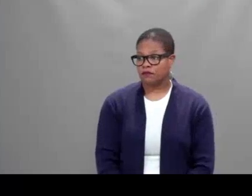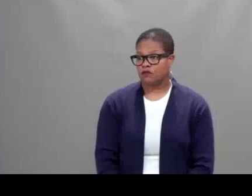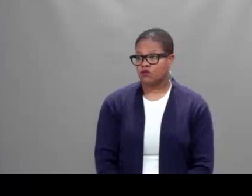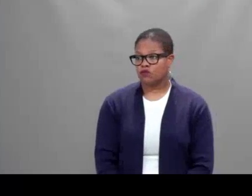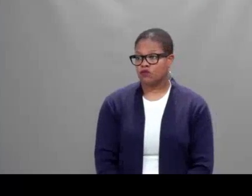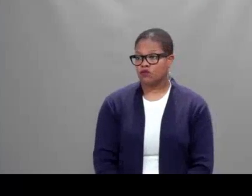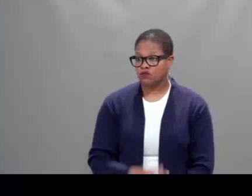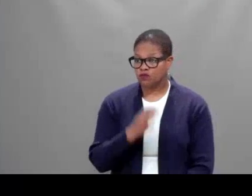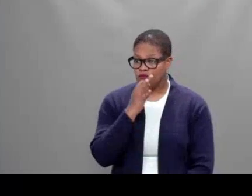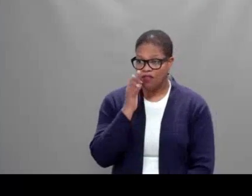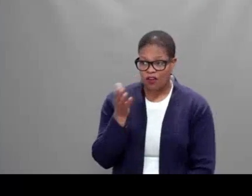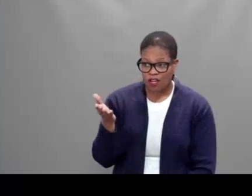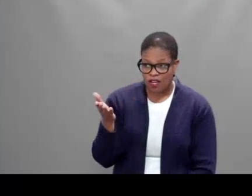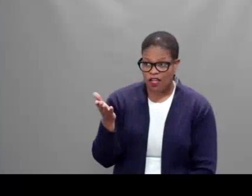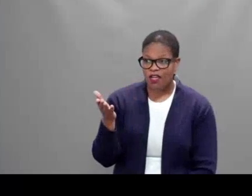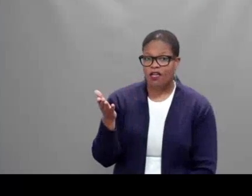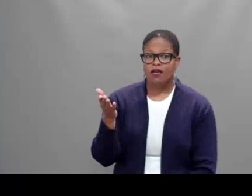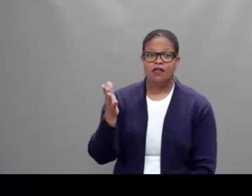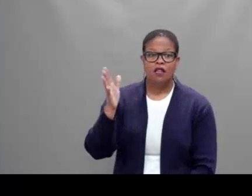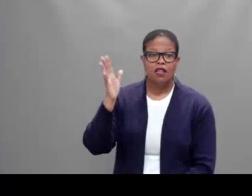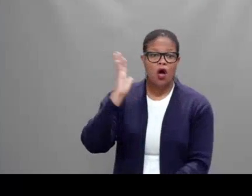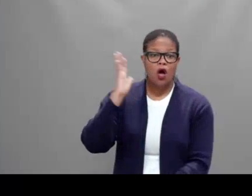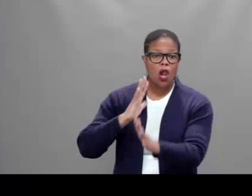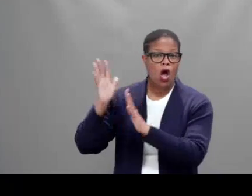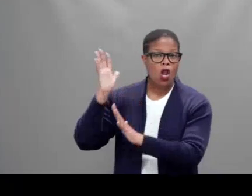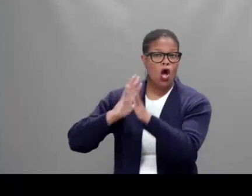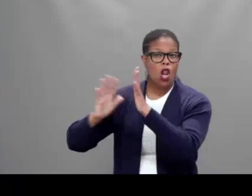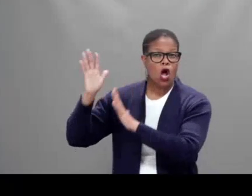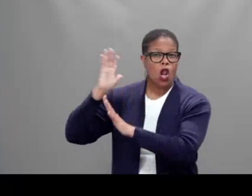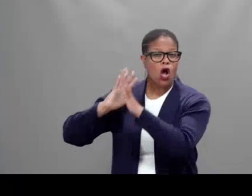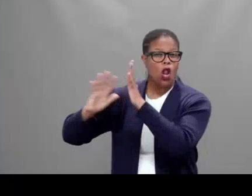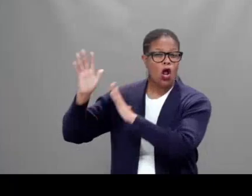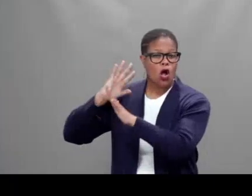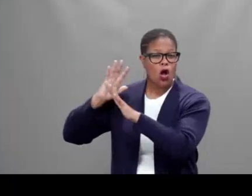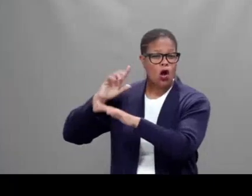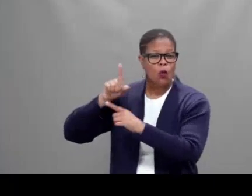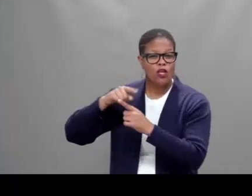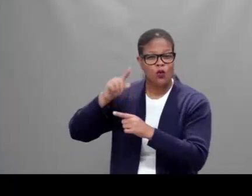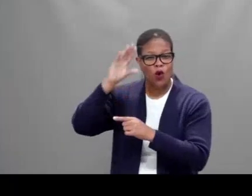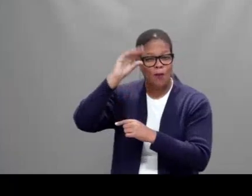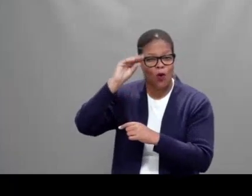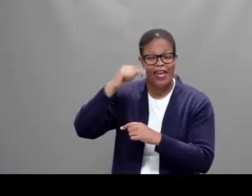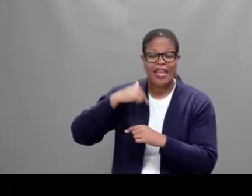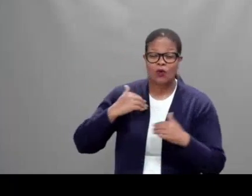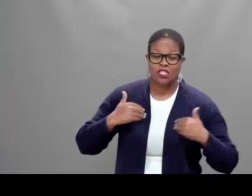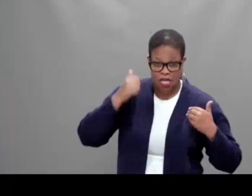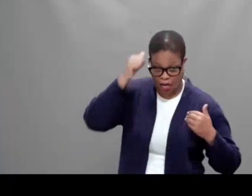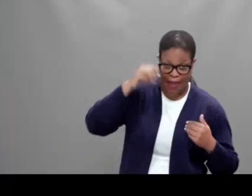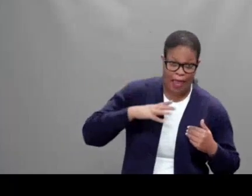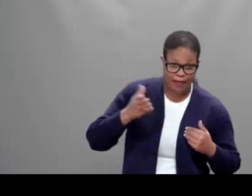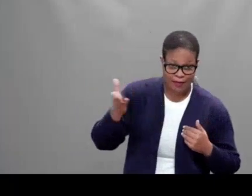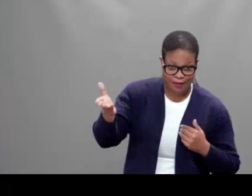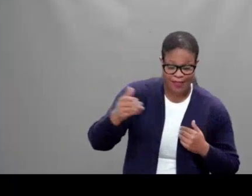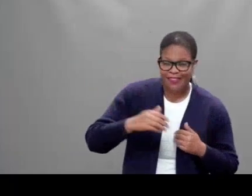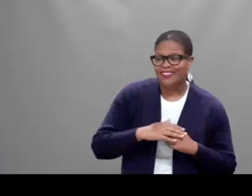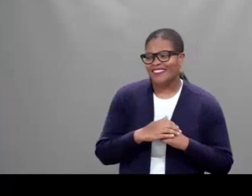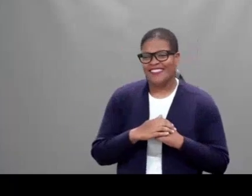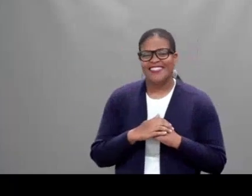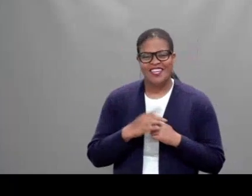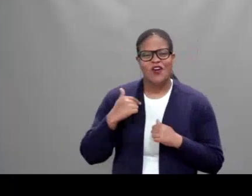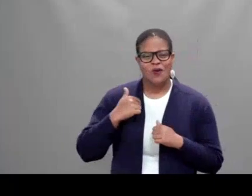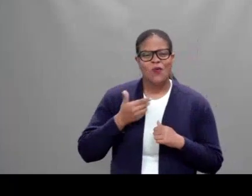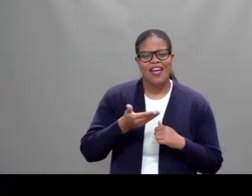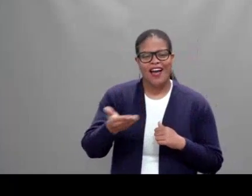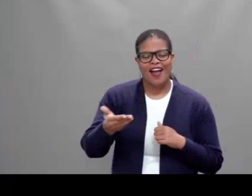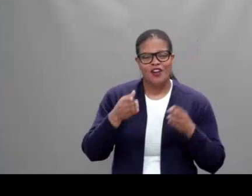Yes, Gary. Long time ago, you were a boy and I was a young man. We